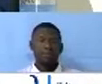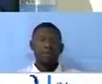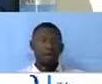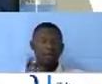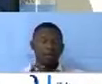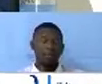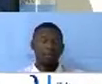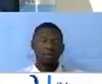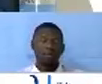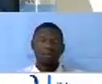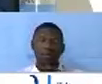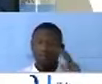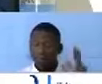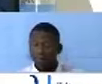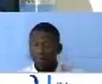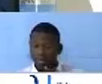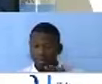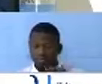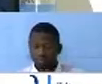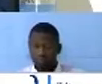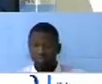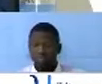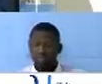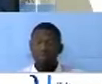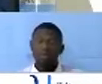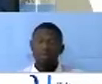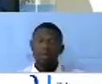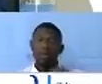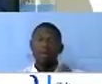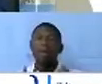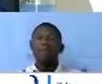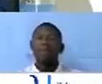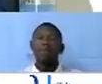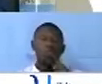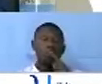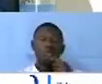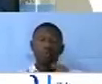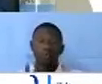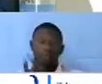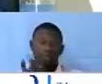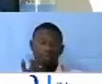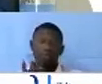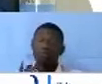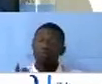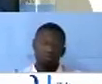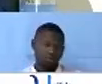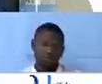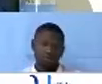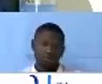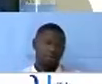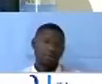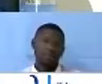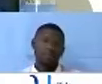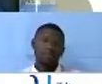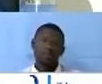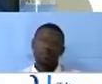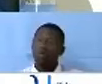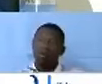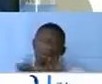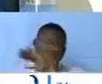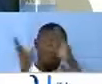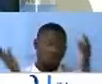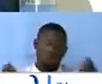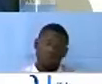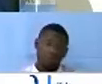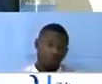the evidence provided by the victims. Dañ ko sukkandiko nak ci sédé yi nga xamné ñi loru ci seen bop pa ñoko fi joxe. All of them paint